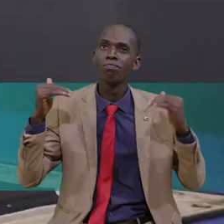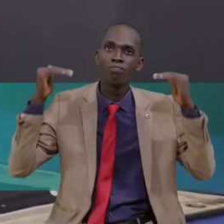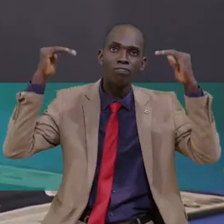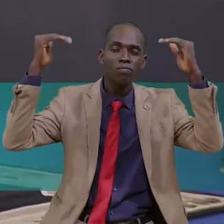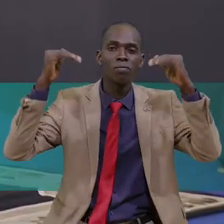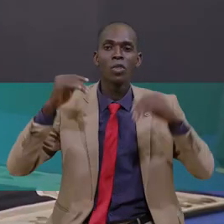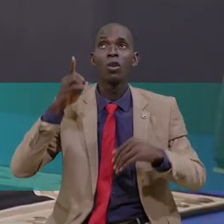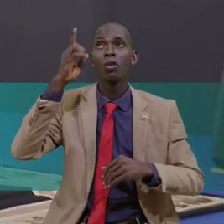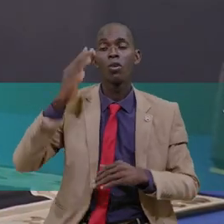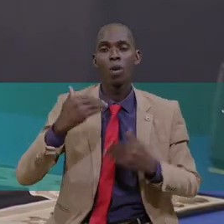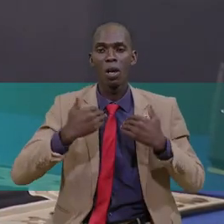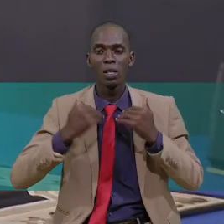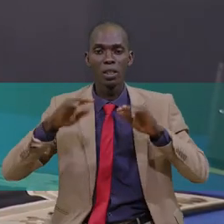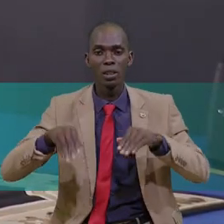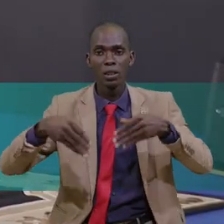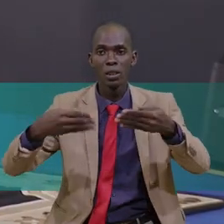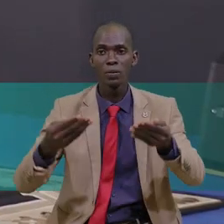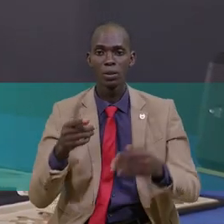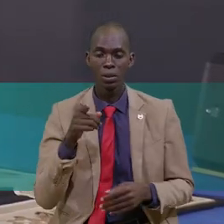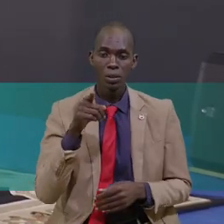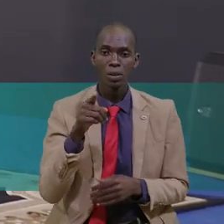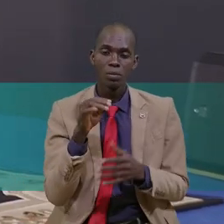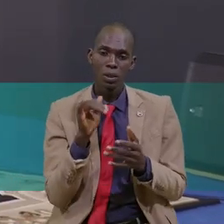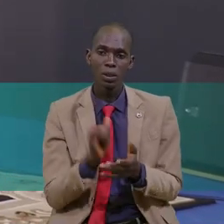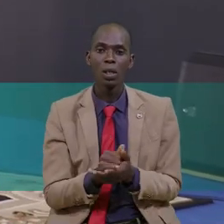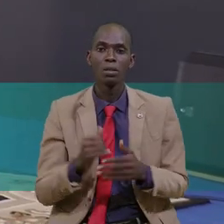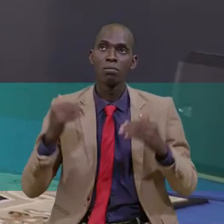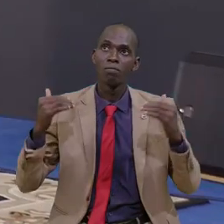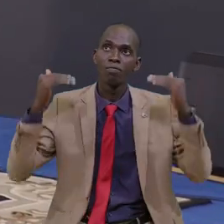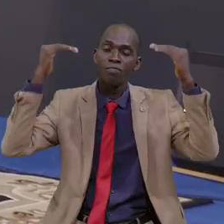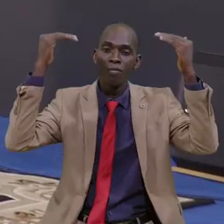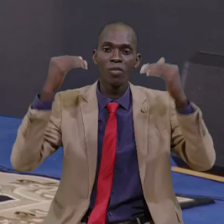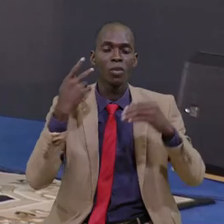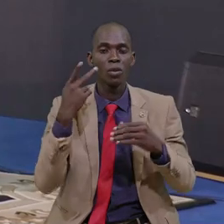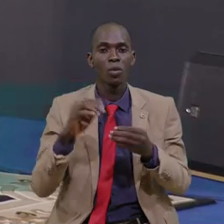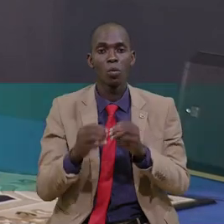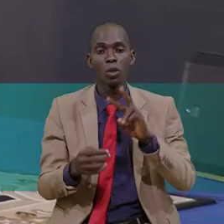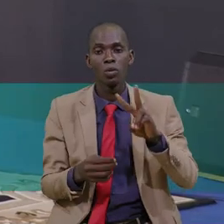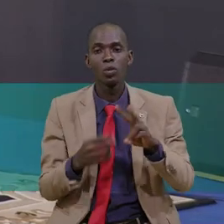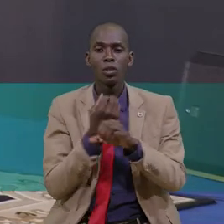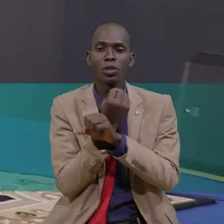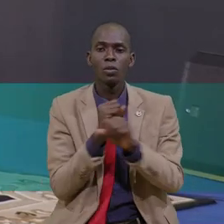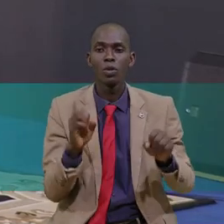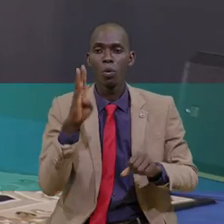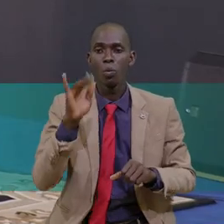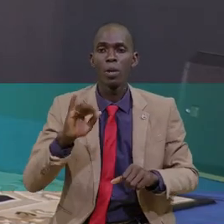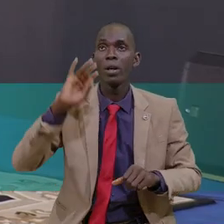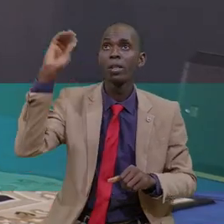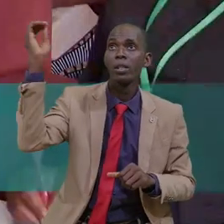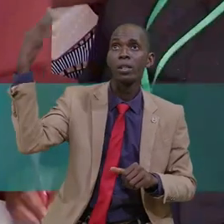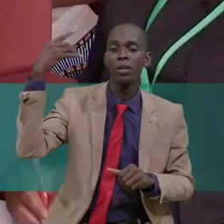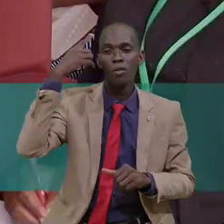him that supremacy. Number two is the salvation by grace for